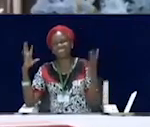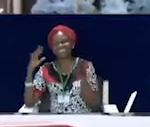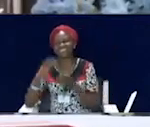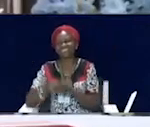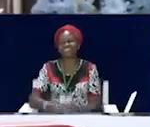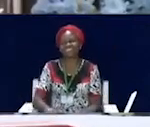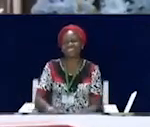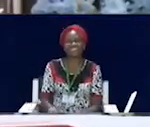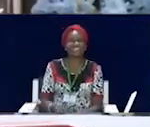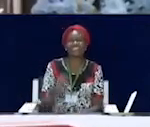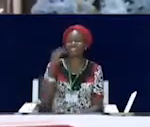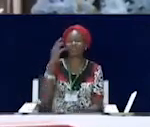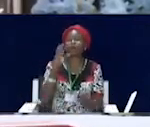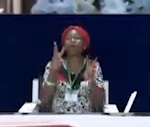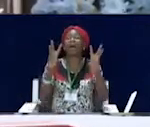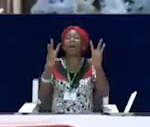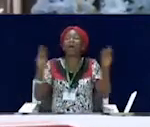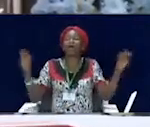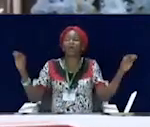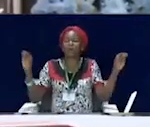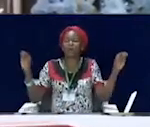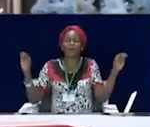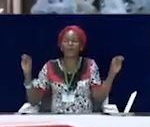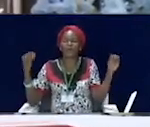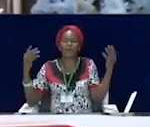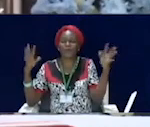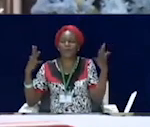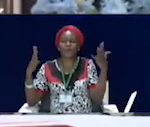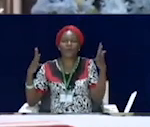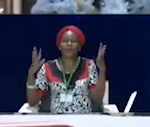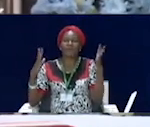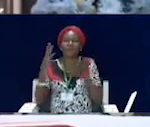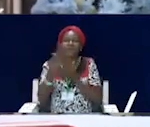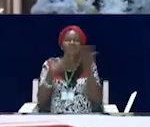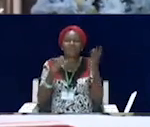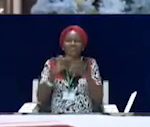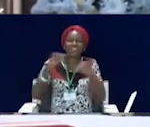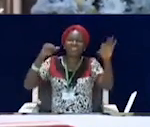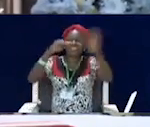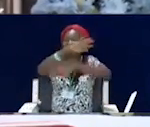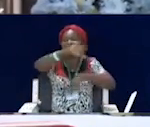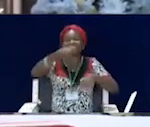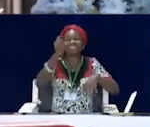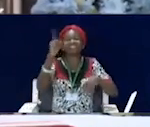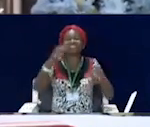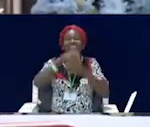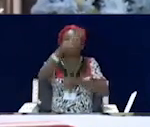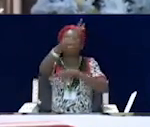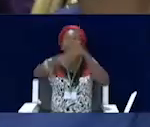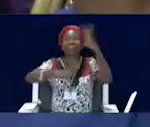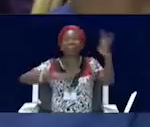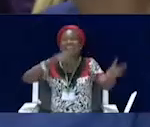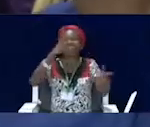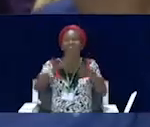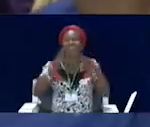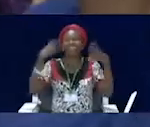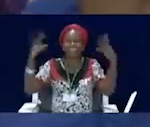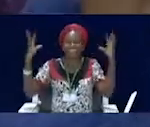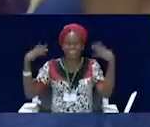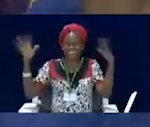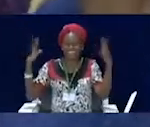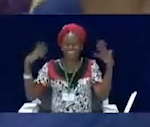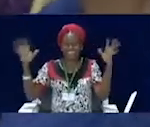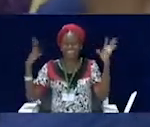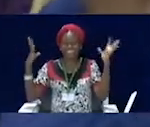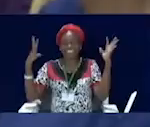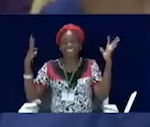I said, wow, as somebody we can send anywhere in the world, let's